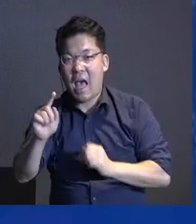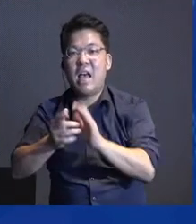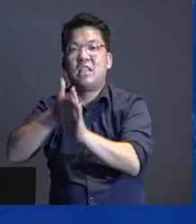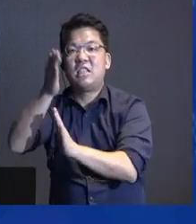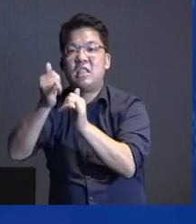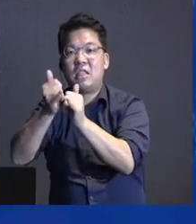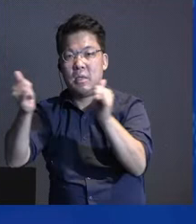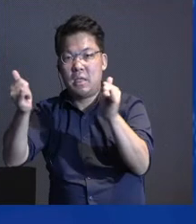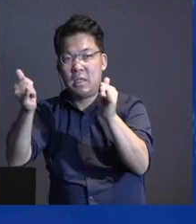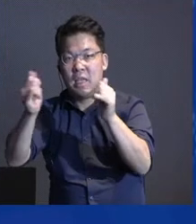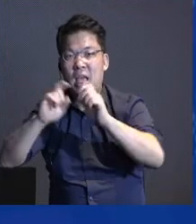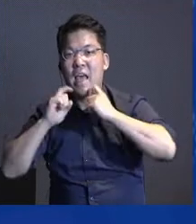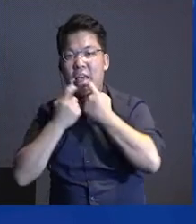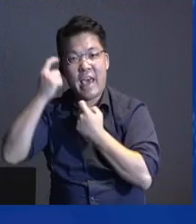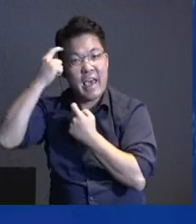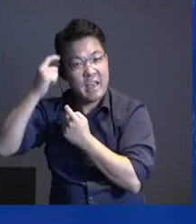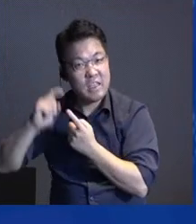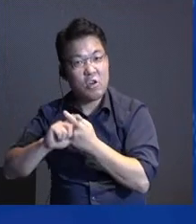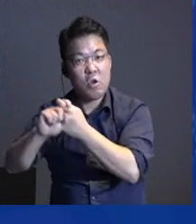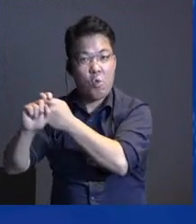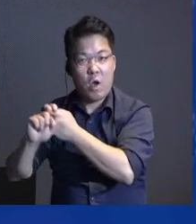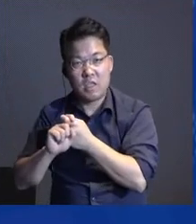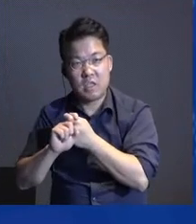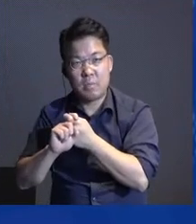changes. And the exhibition was on